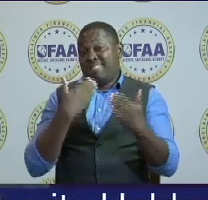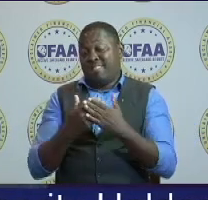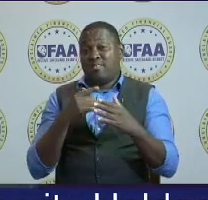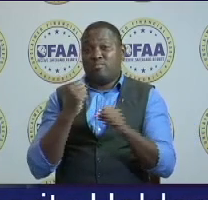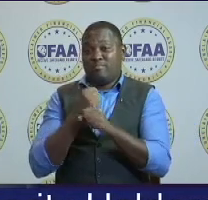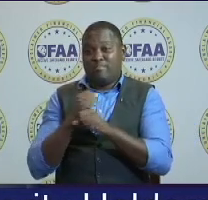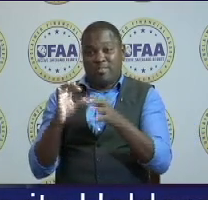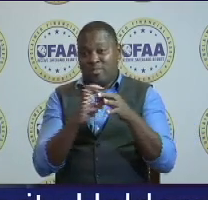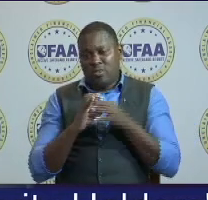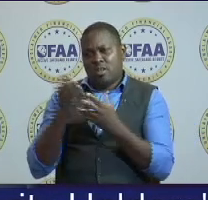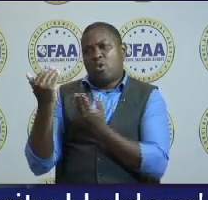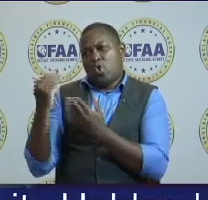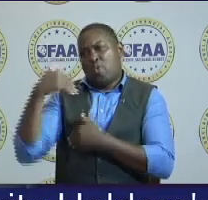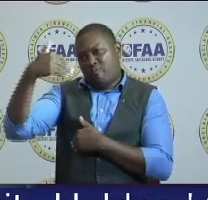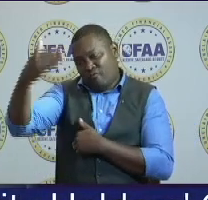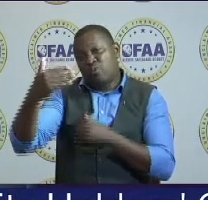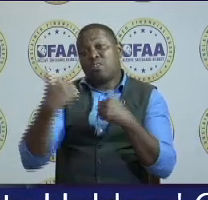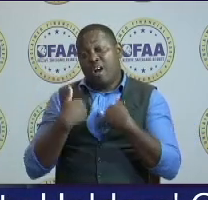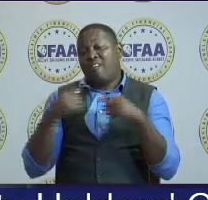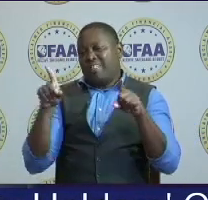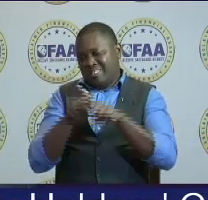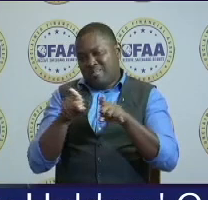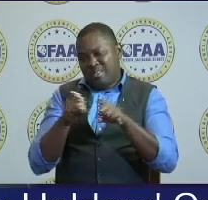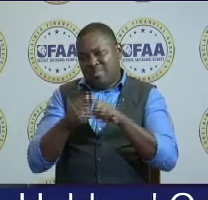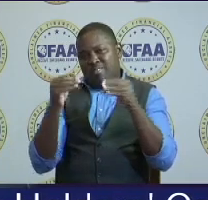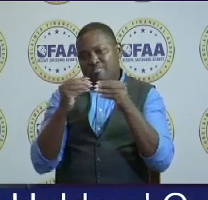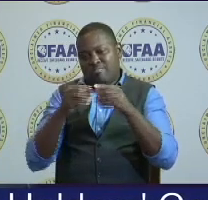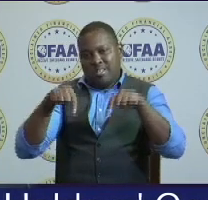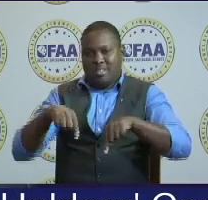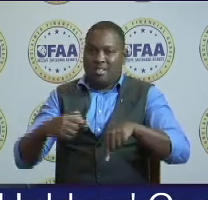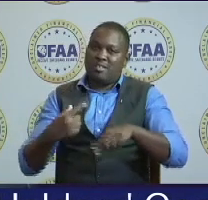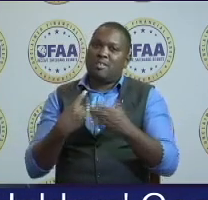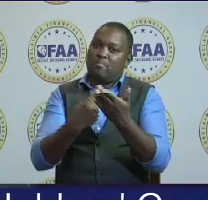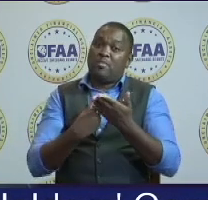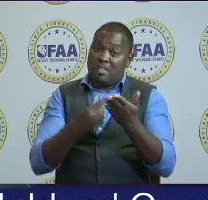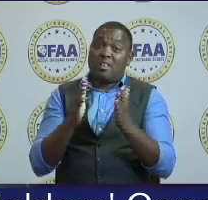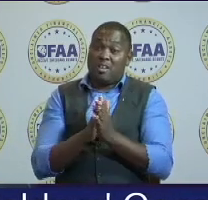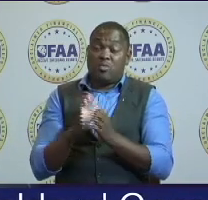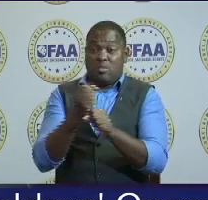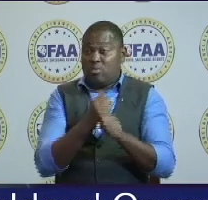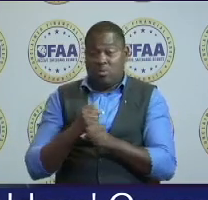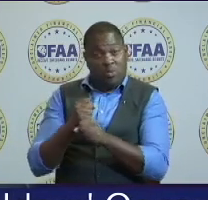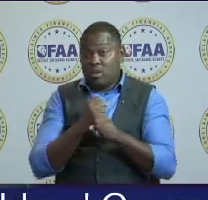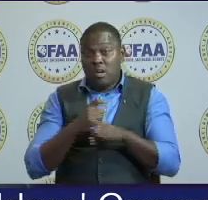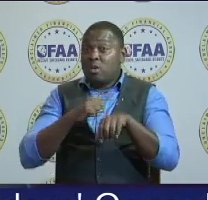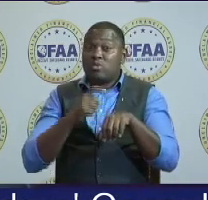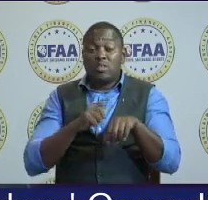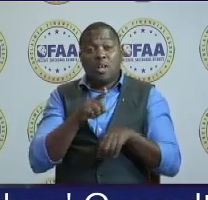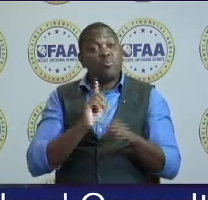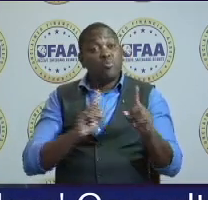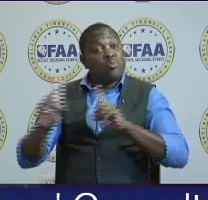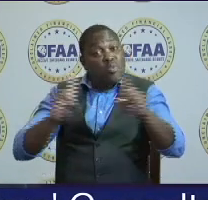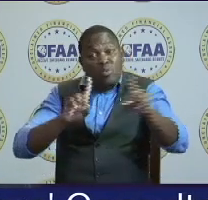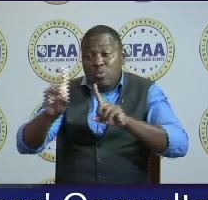of this so that we keep on talking to our holders. And please, wherever you go, please, as I said, even